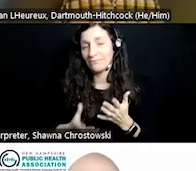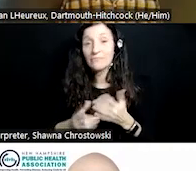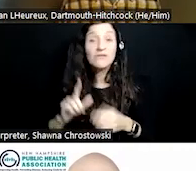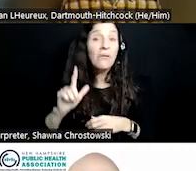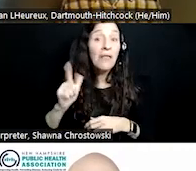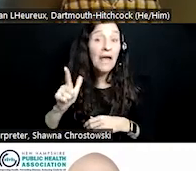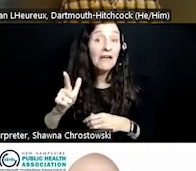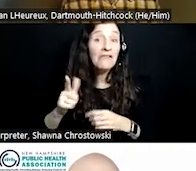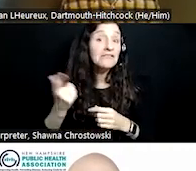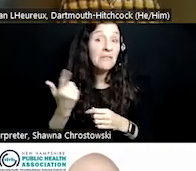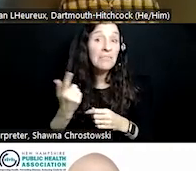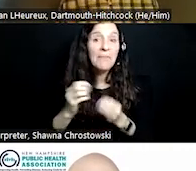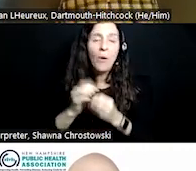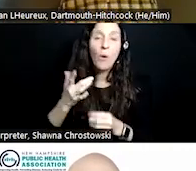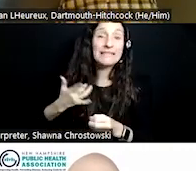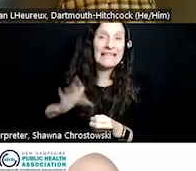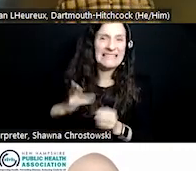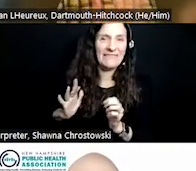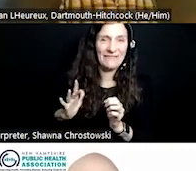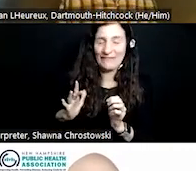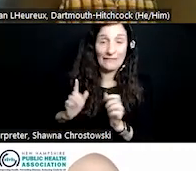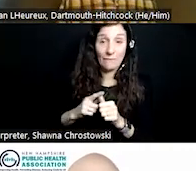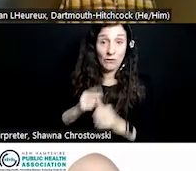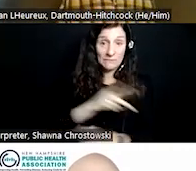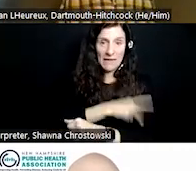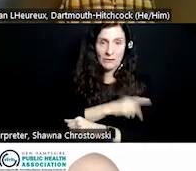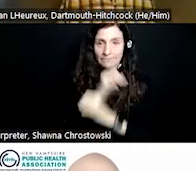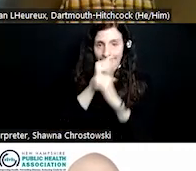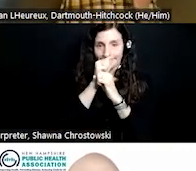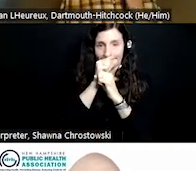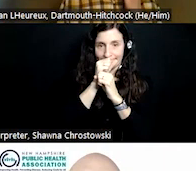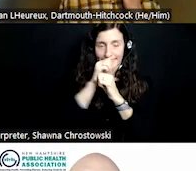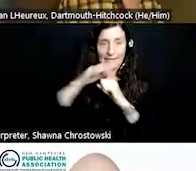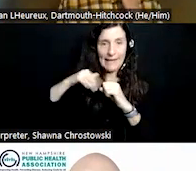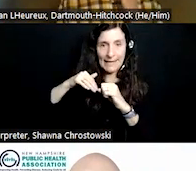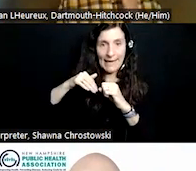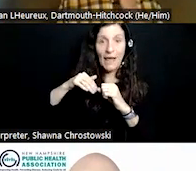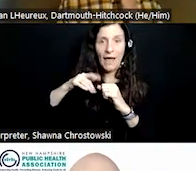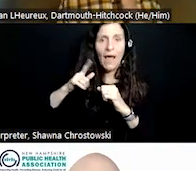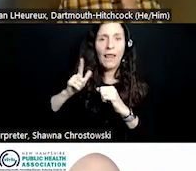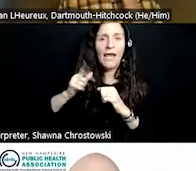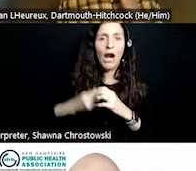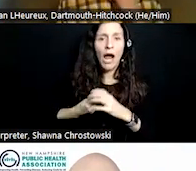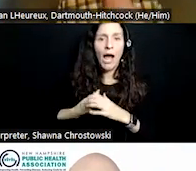more sensitive, that the patient didn't want to share with our community health workers immediately.